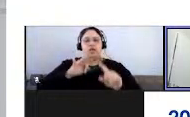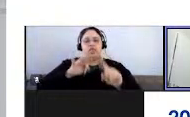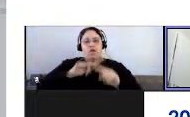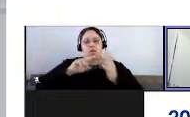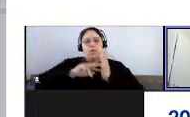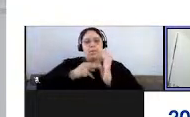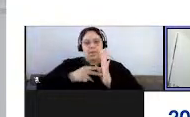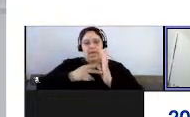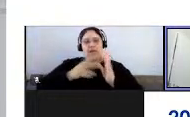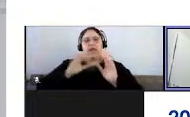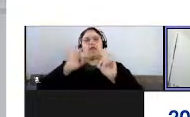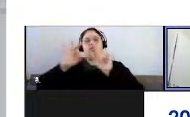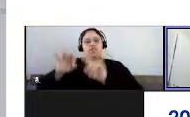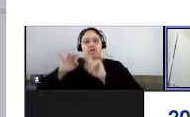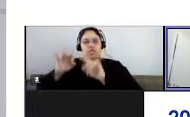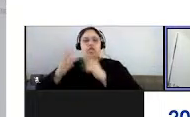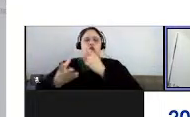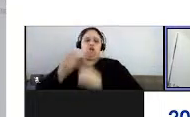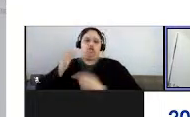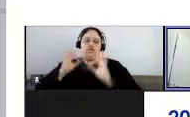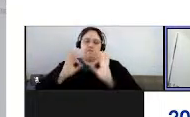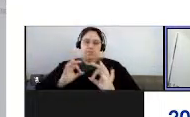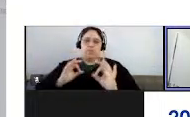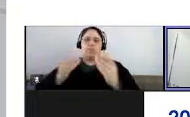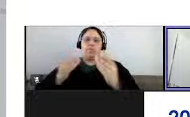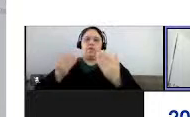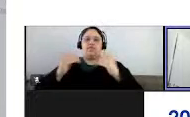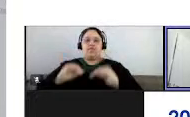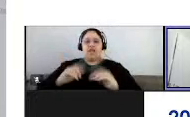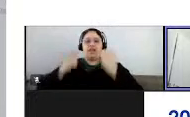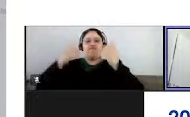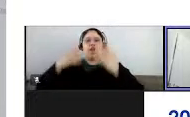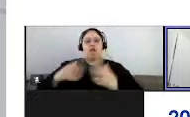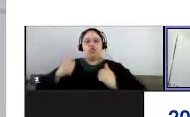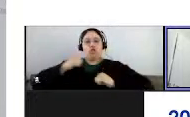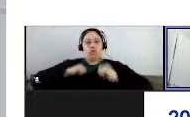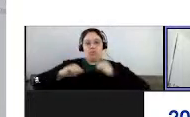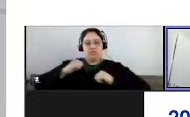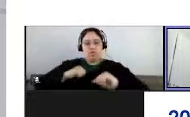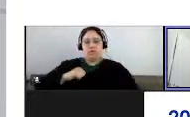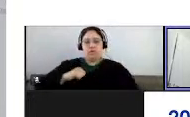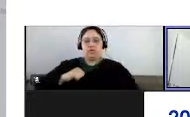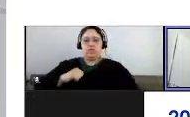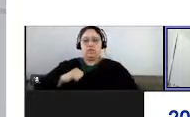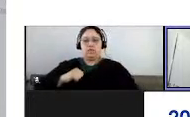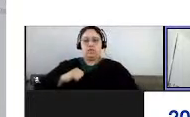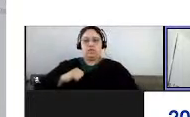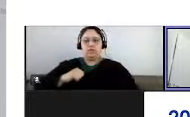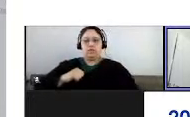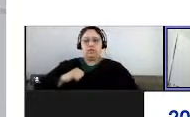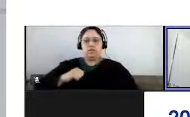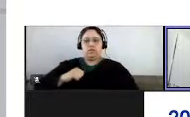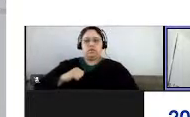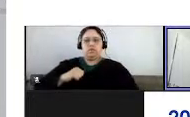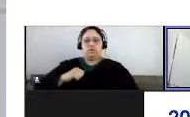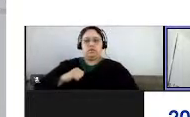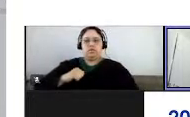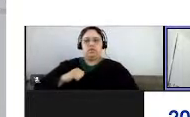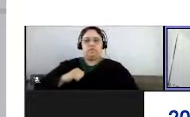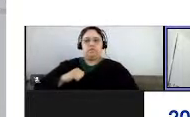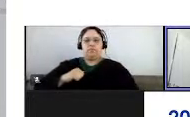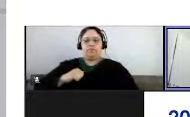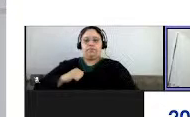planned and 13 achieved. Going on to the financial performance, for the year, spent